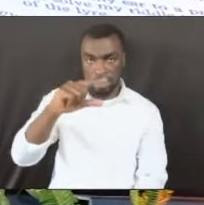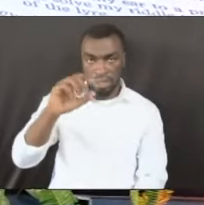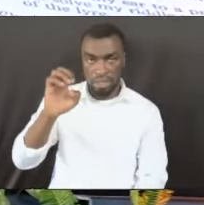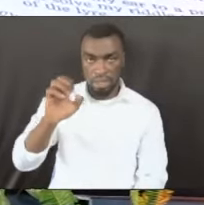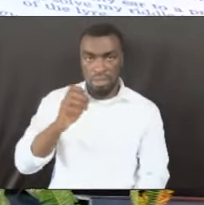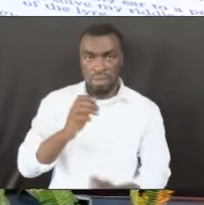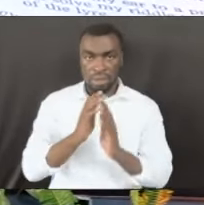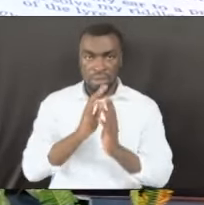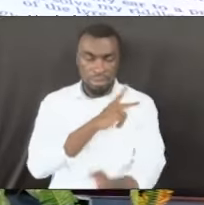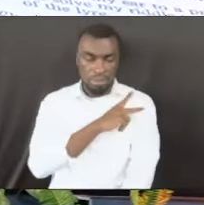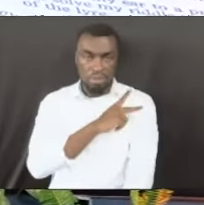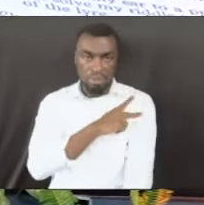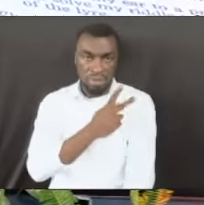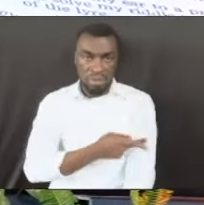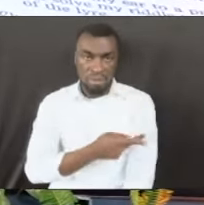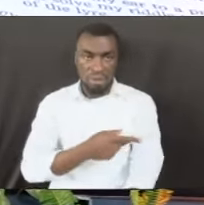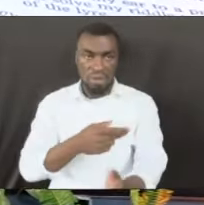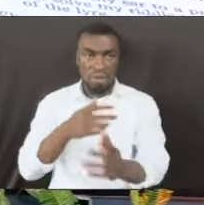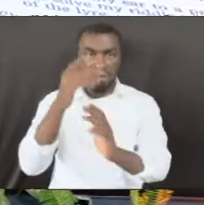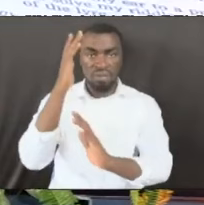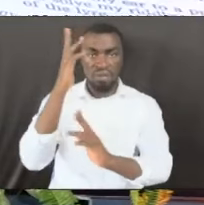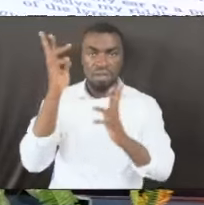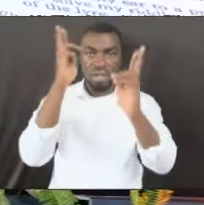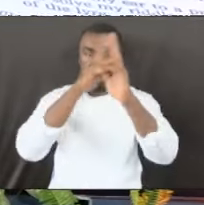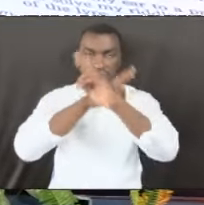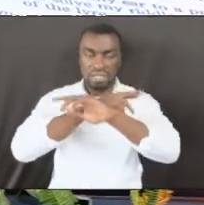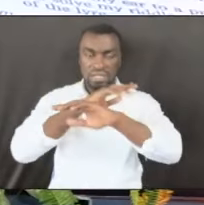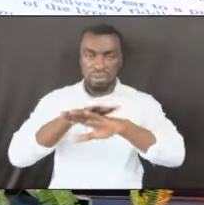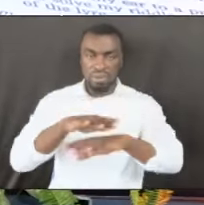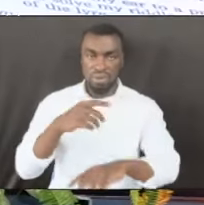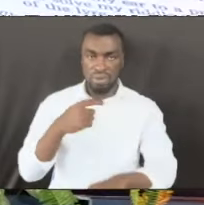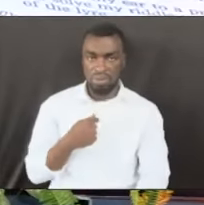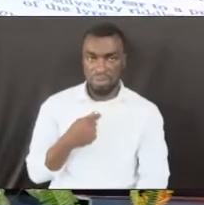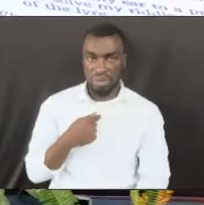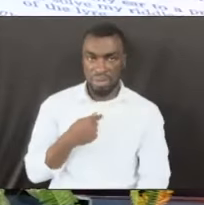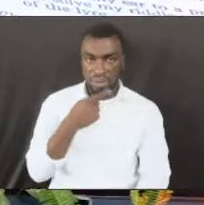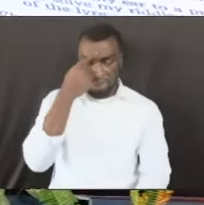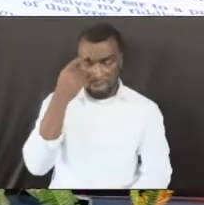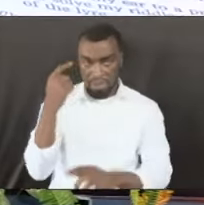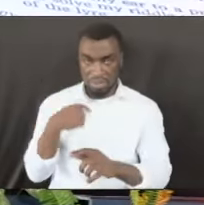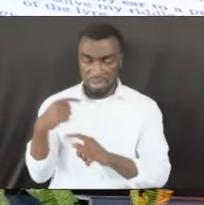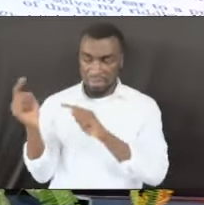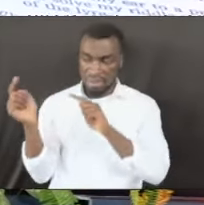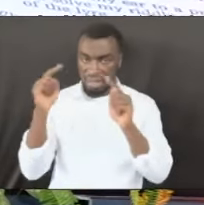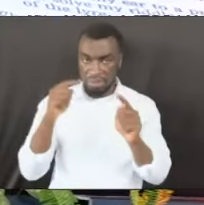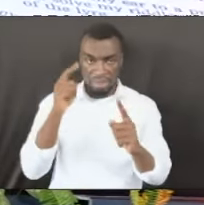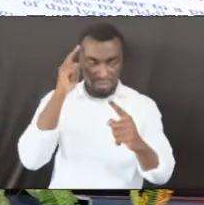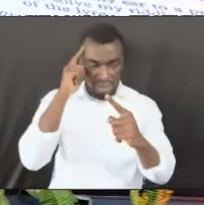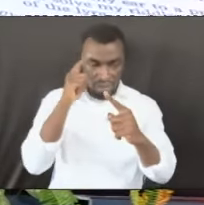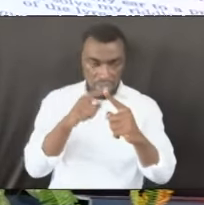God will rest upon me, that in turn I'm going to be a blessing because I've come here for that purpose.